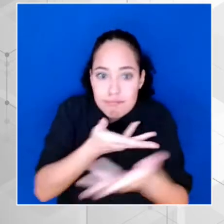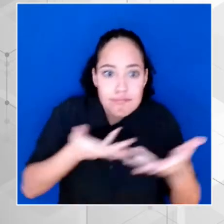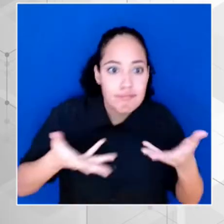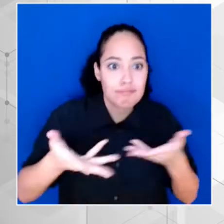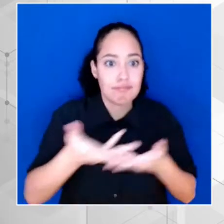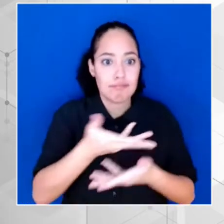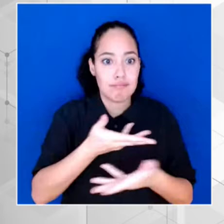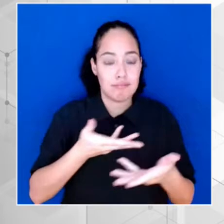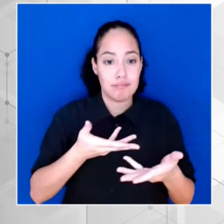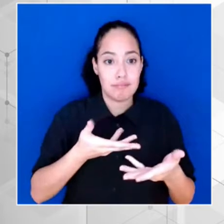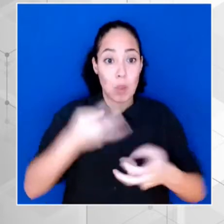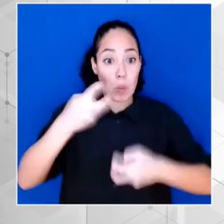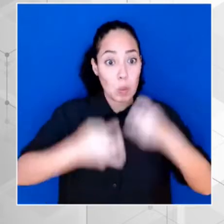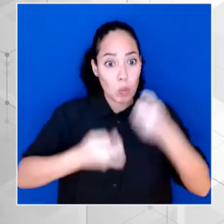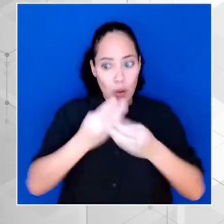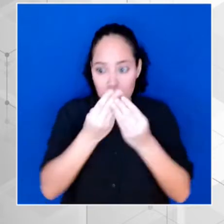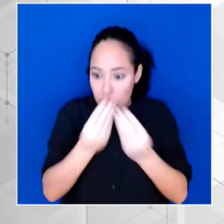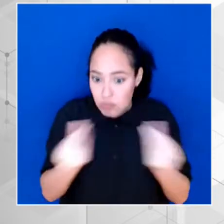our decision making.